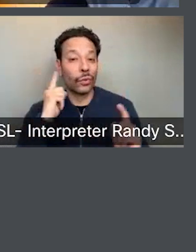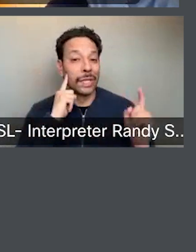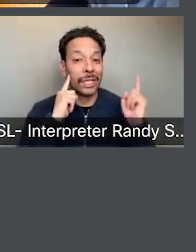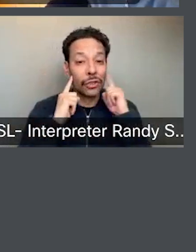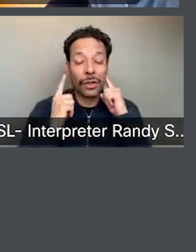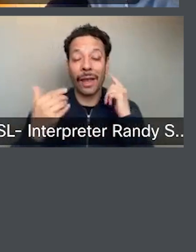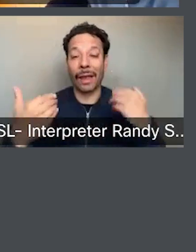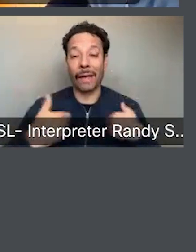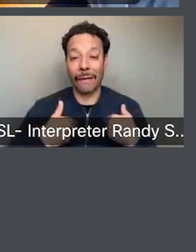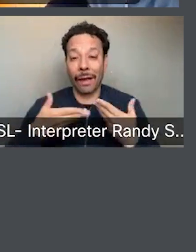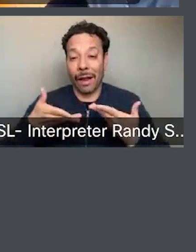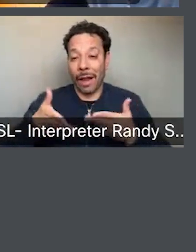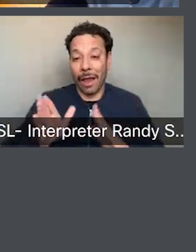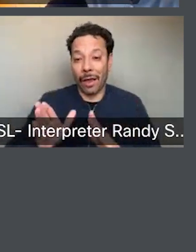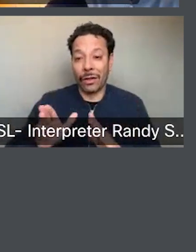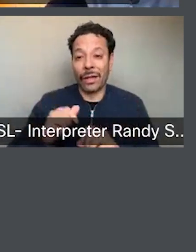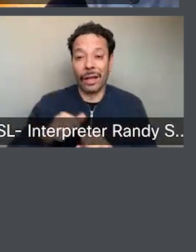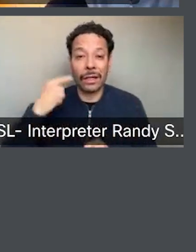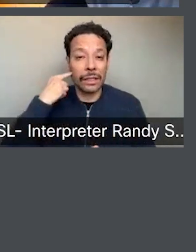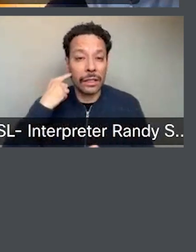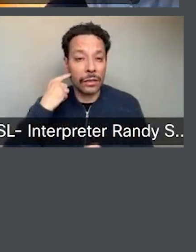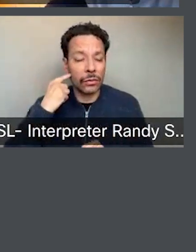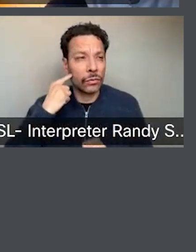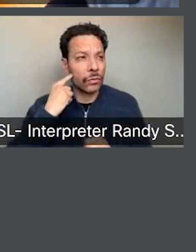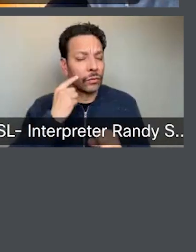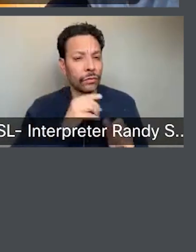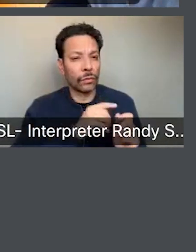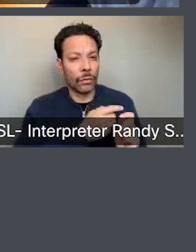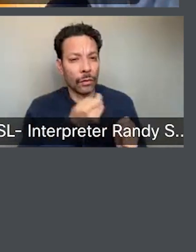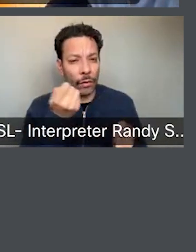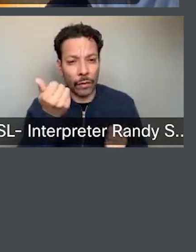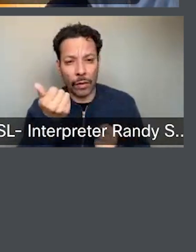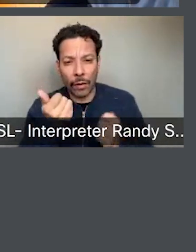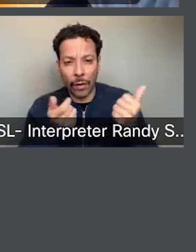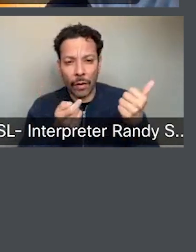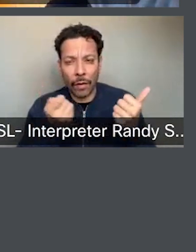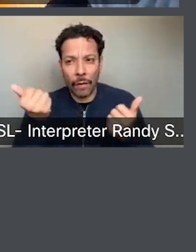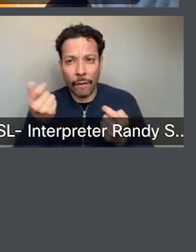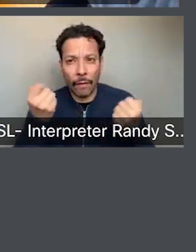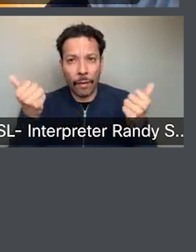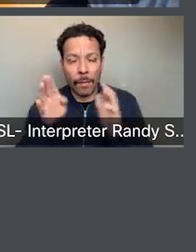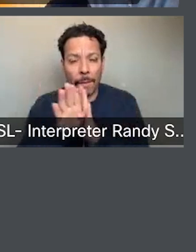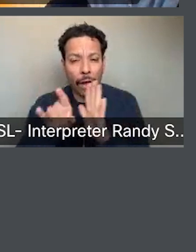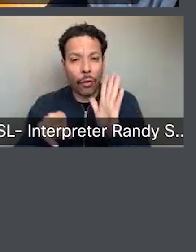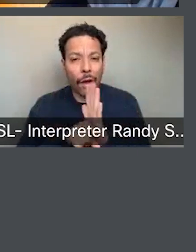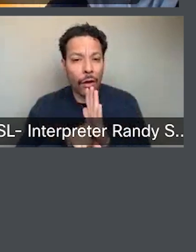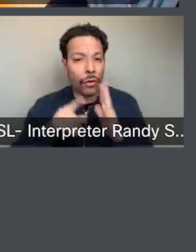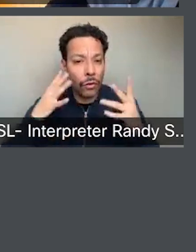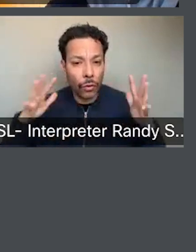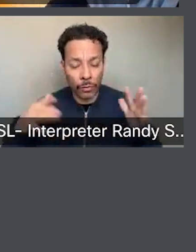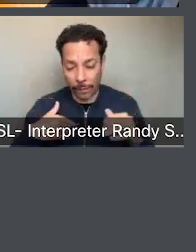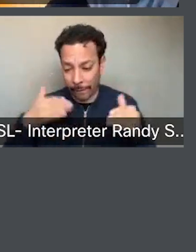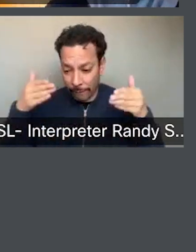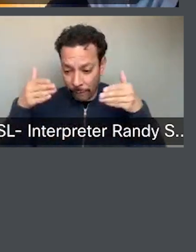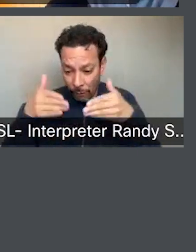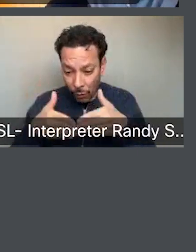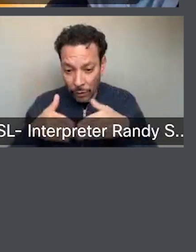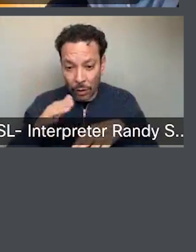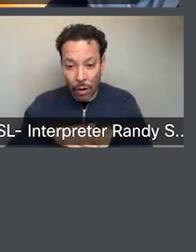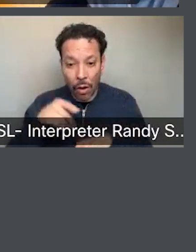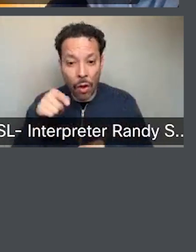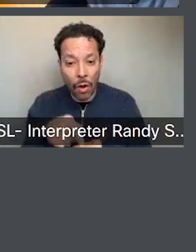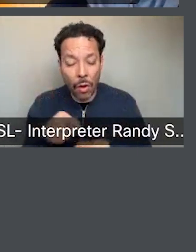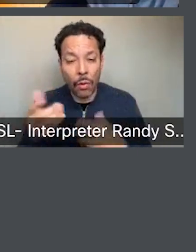us to squelch out, if you will, the background noise so we can focus on what